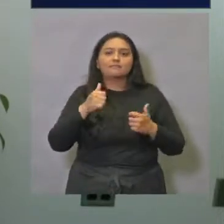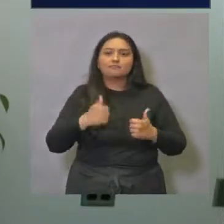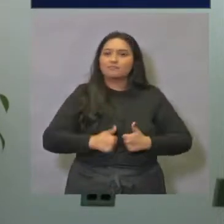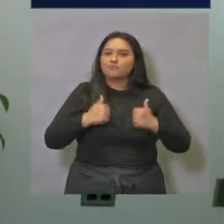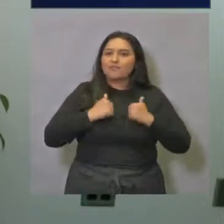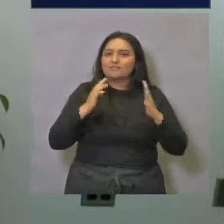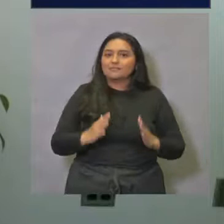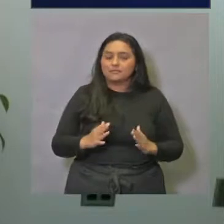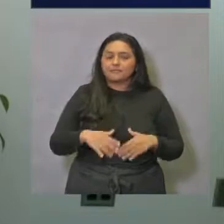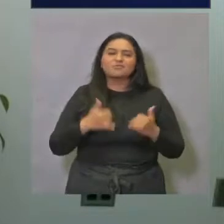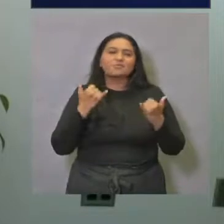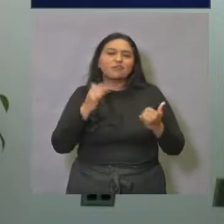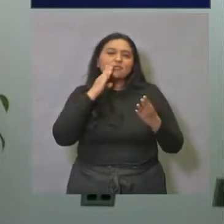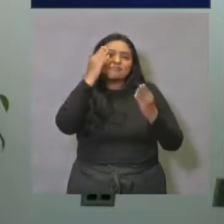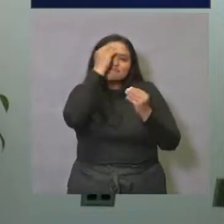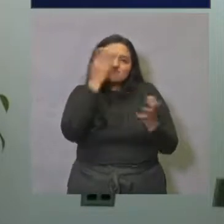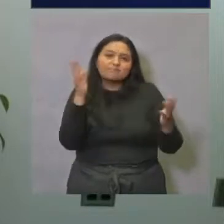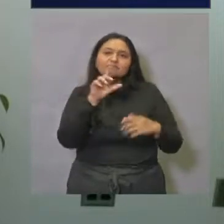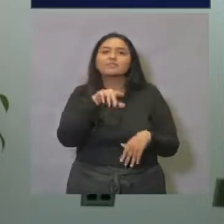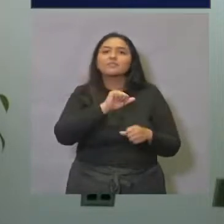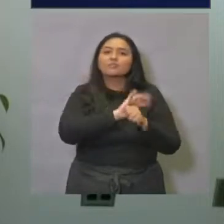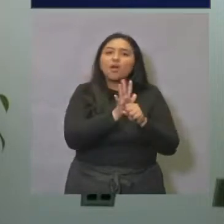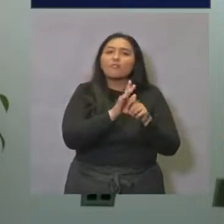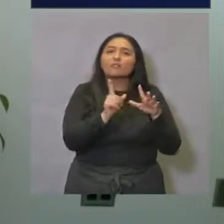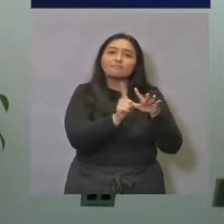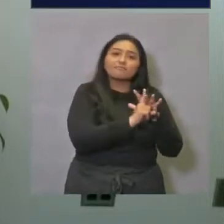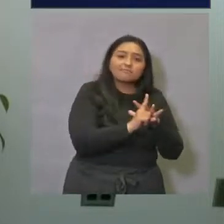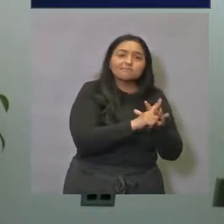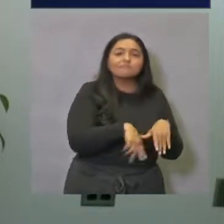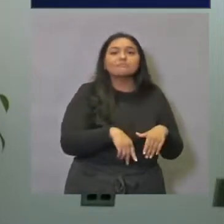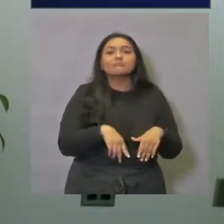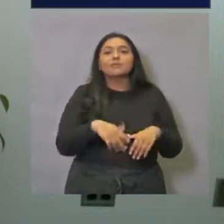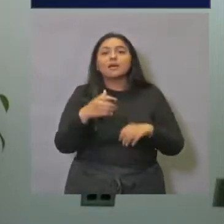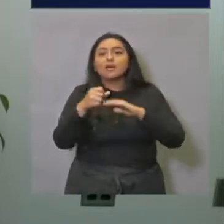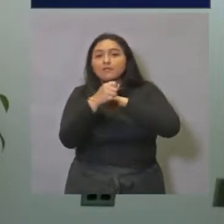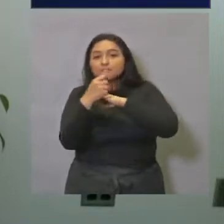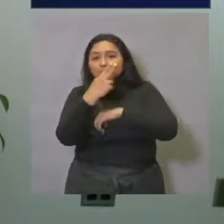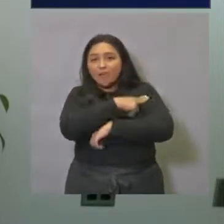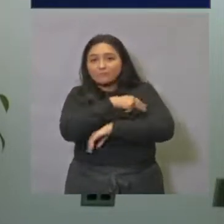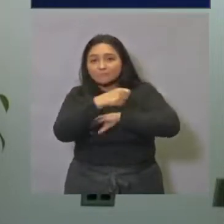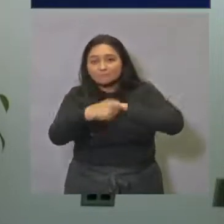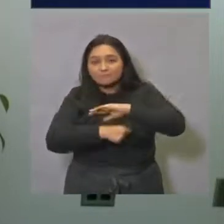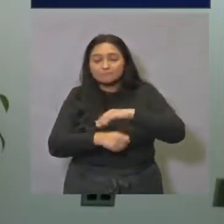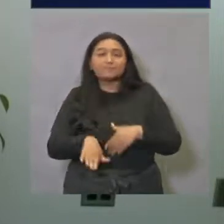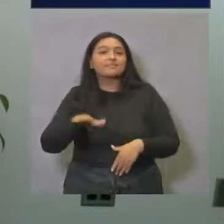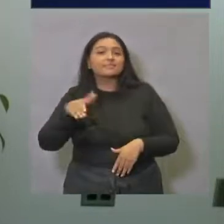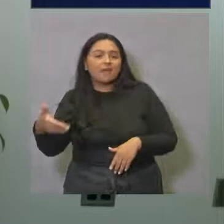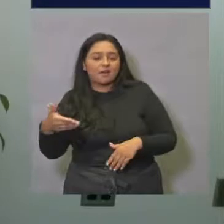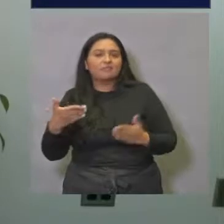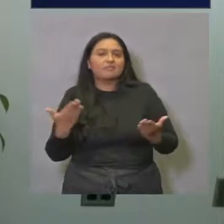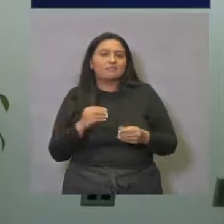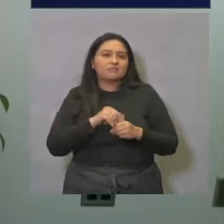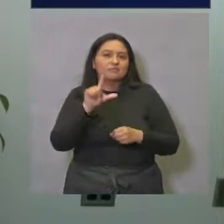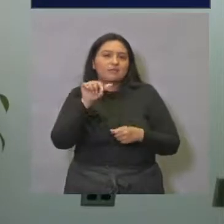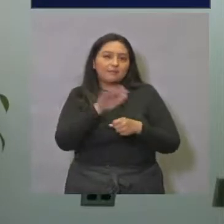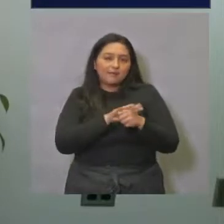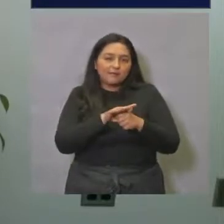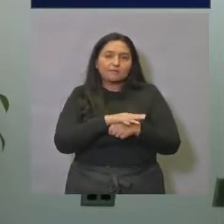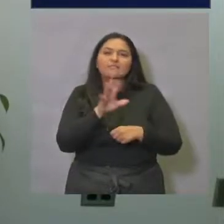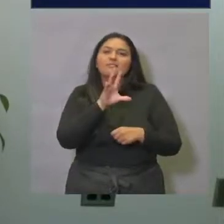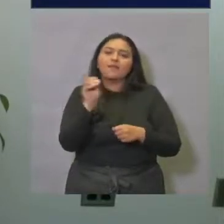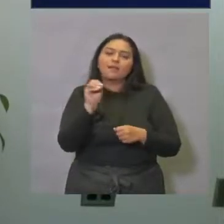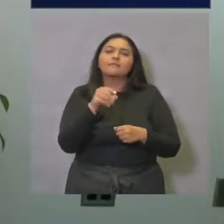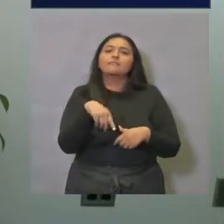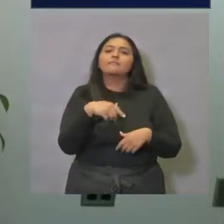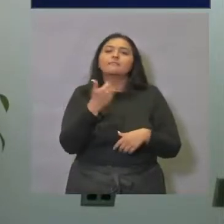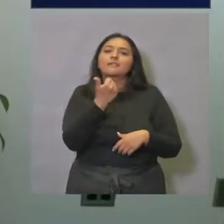cases, hospitalizations, deaths, and outbreaks across our sectors. I'll also talk about the changes that are coming to the health